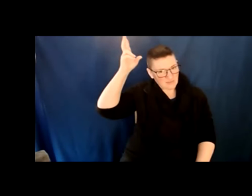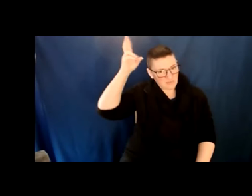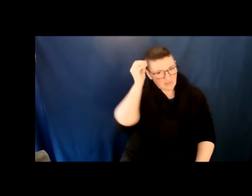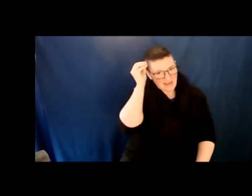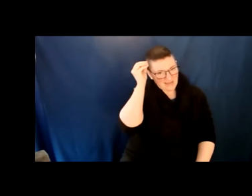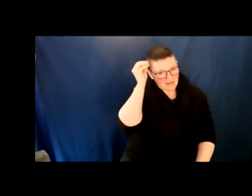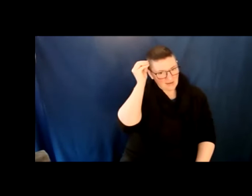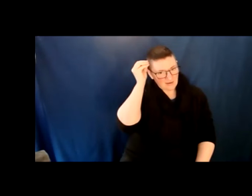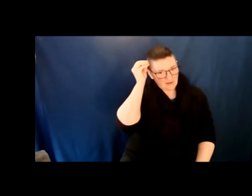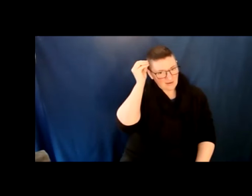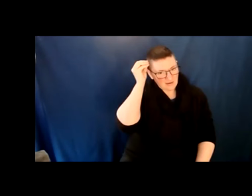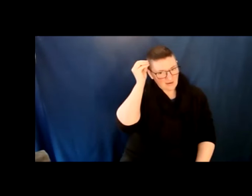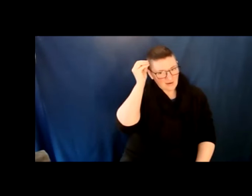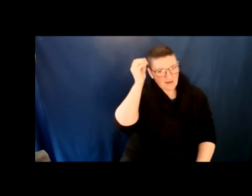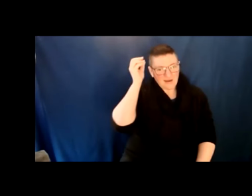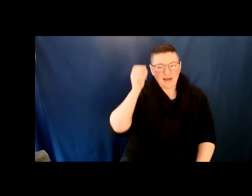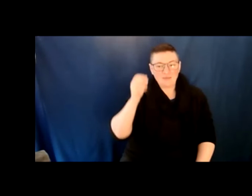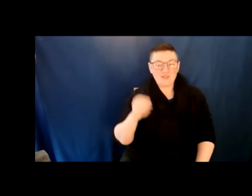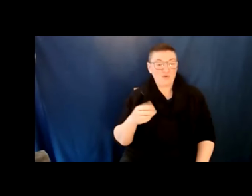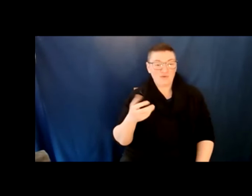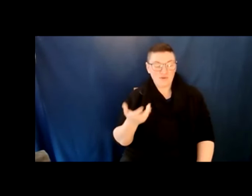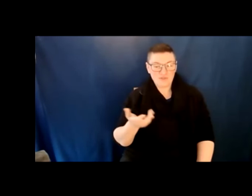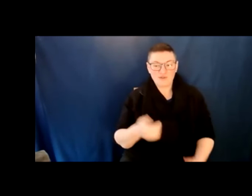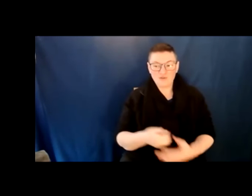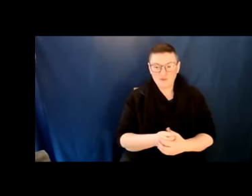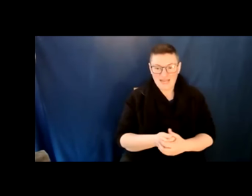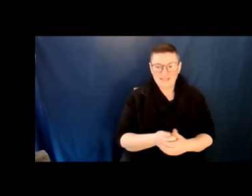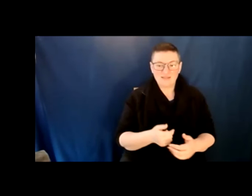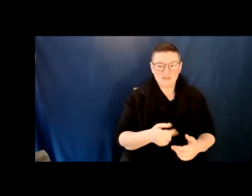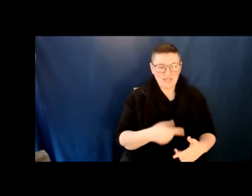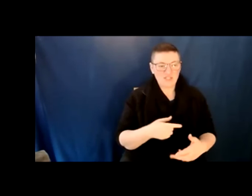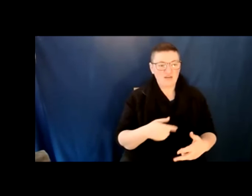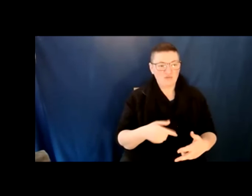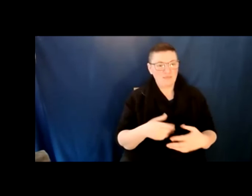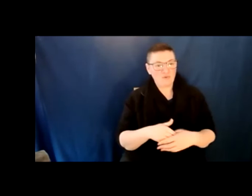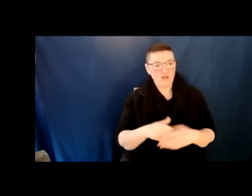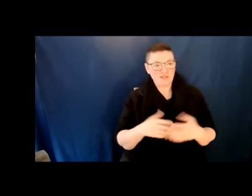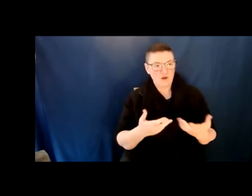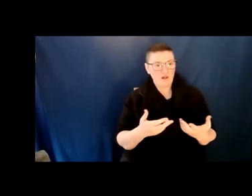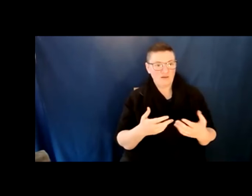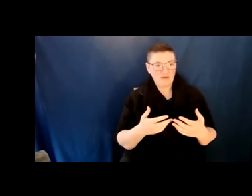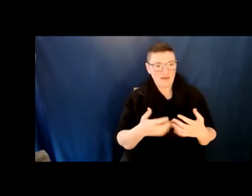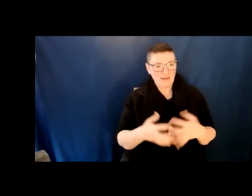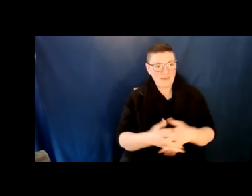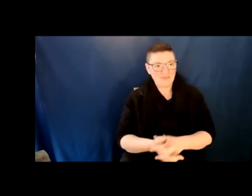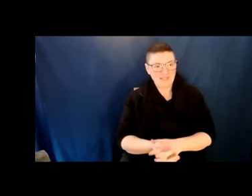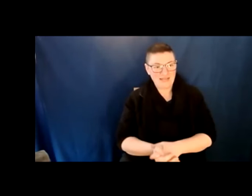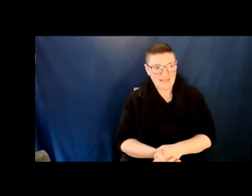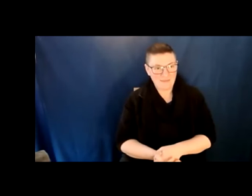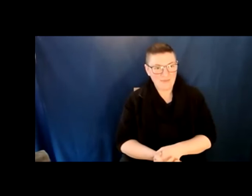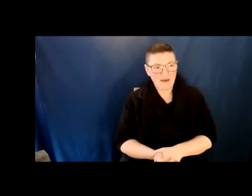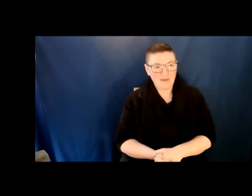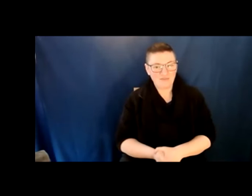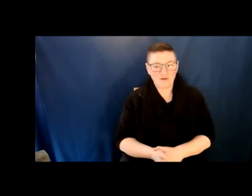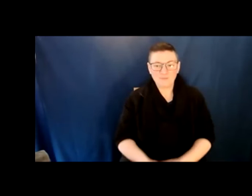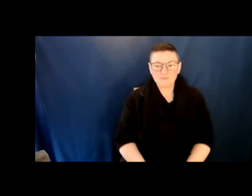you're able to pull it back in. So those forget, dementia, remember would also all map to that